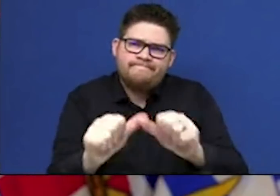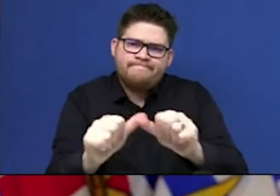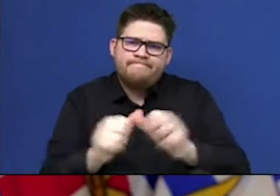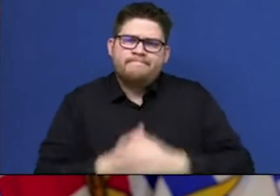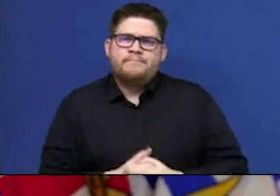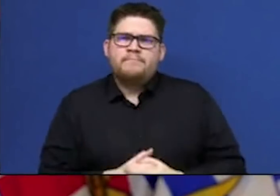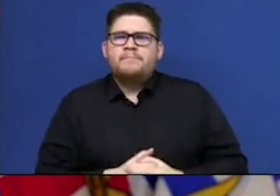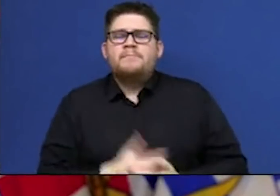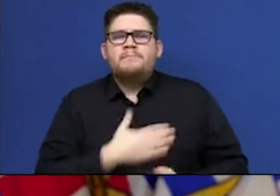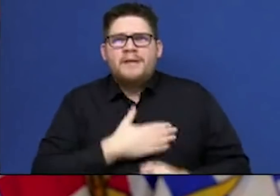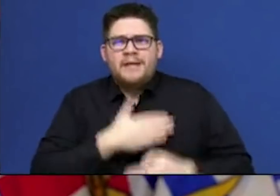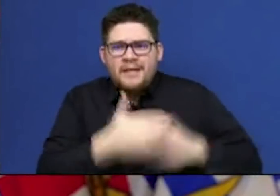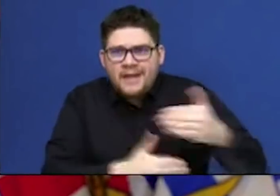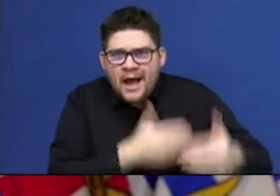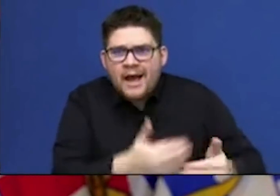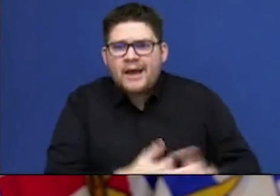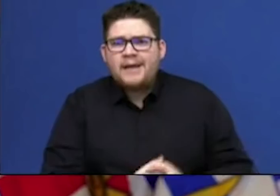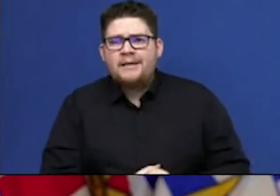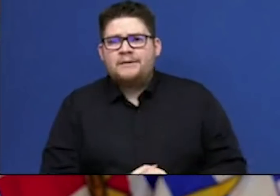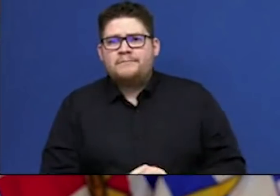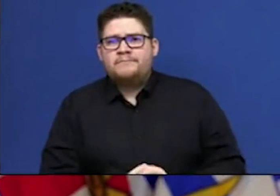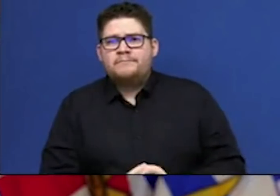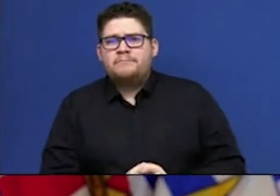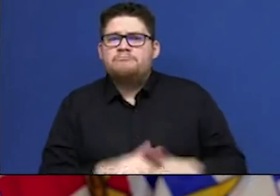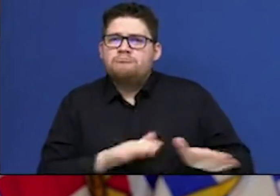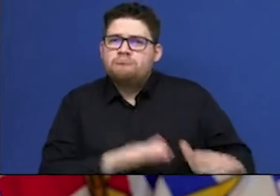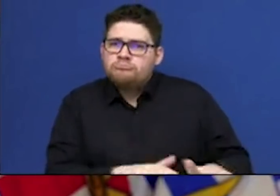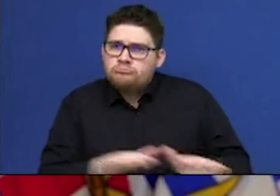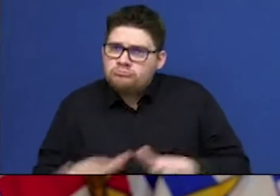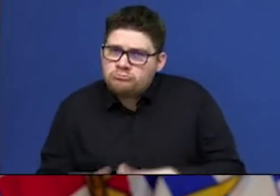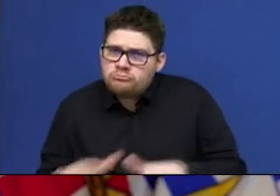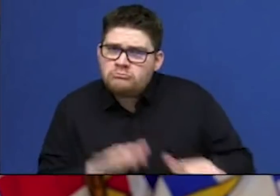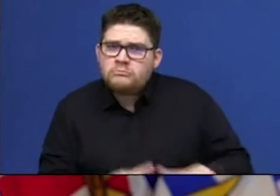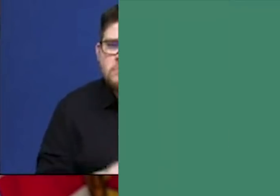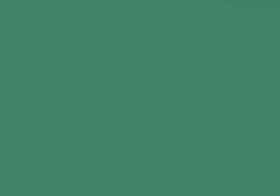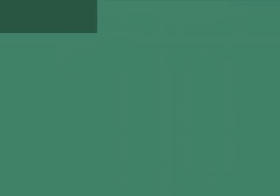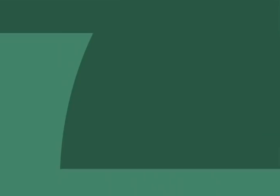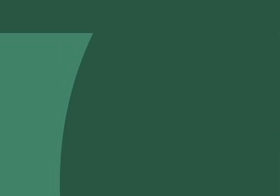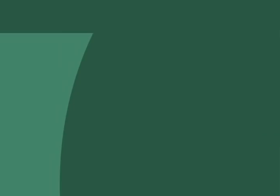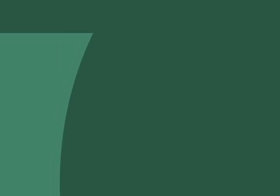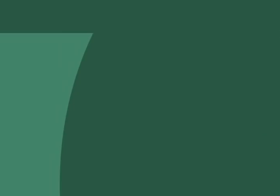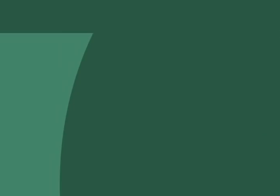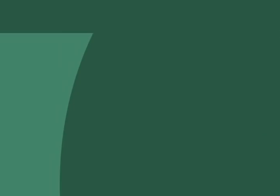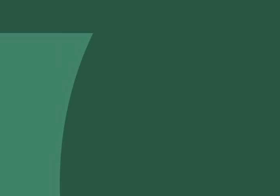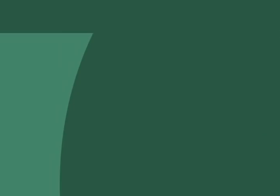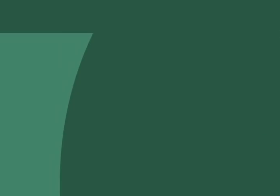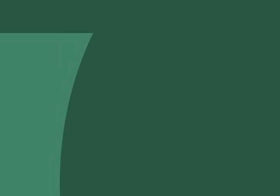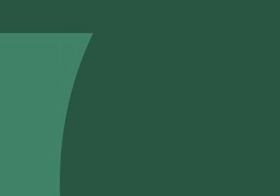calm even in the face of this setback, and to be safe. Thank you.